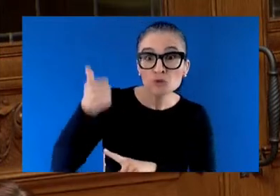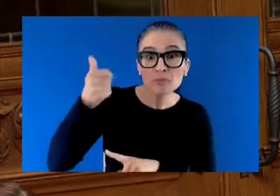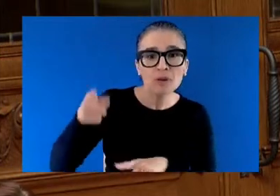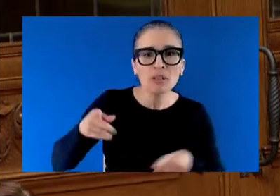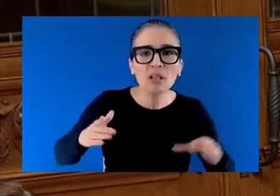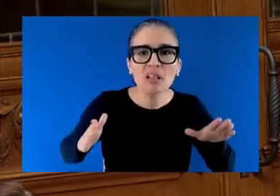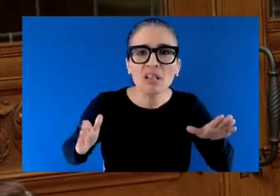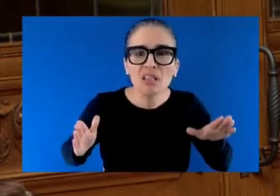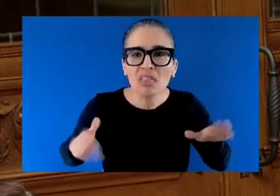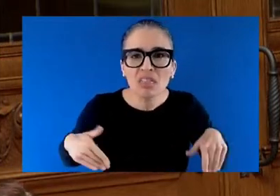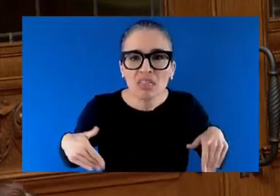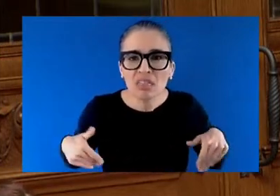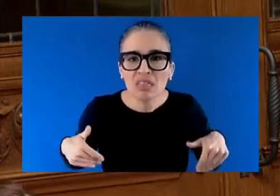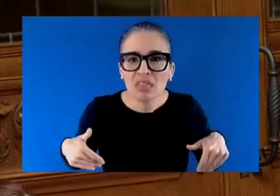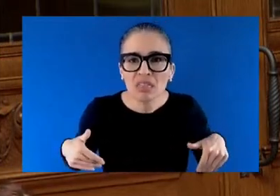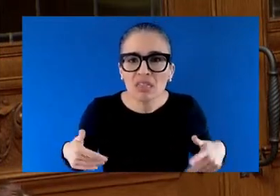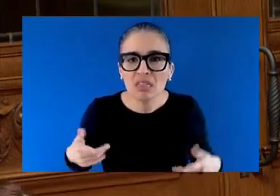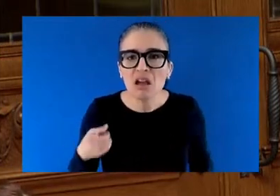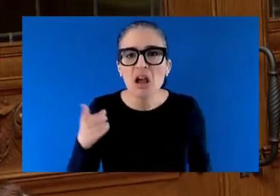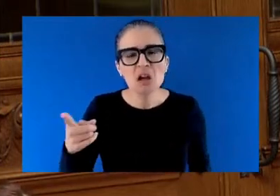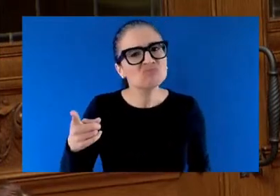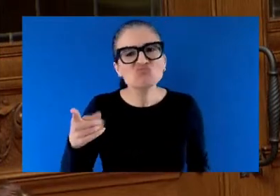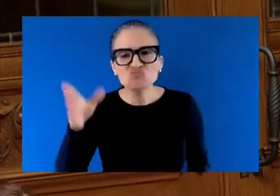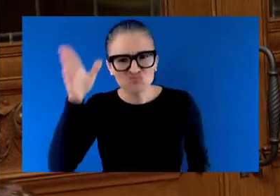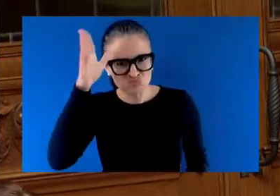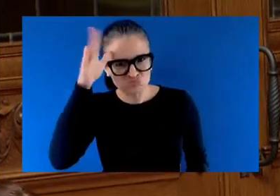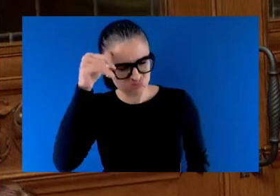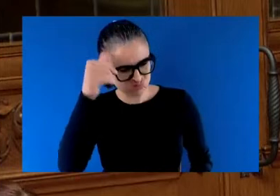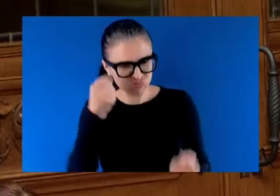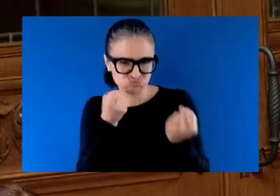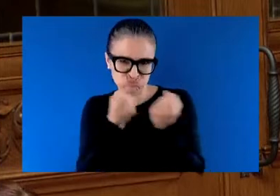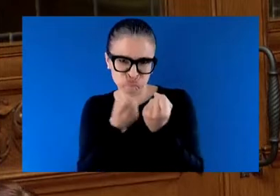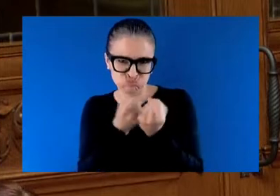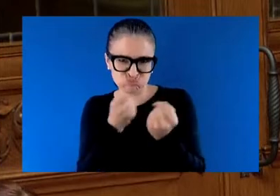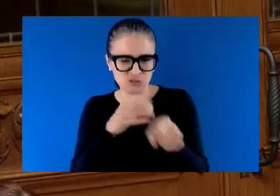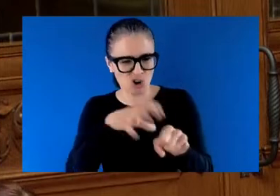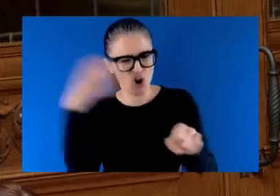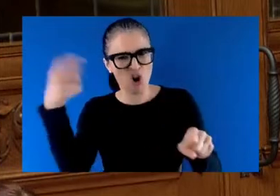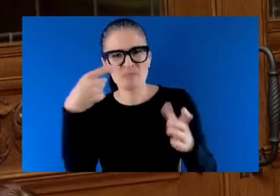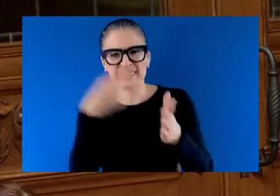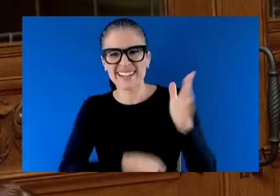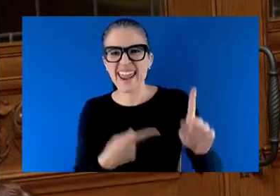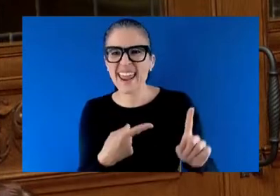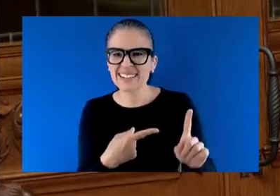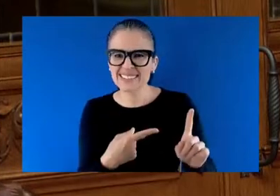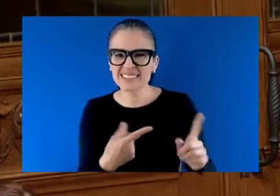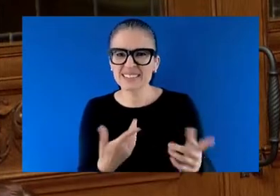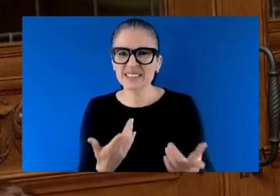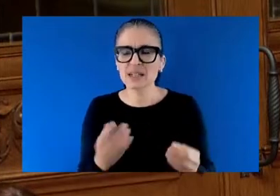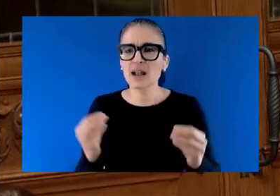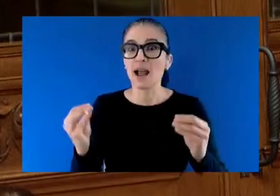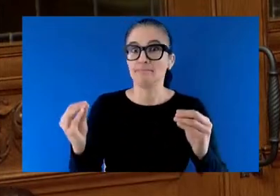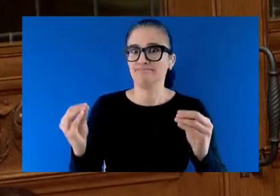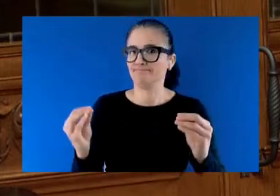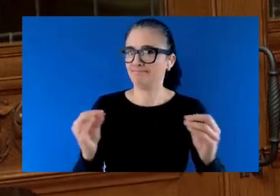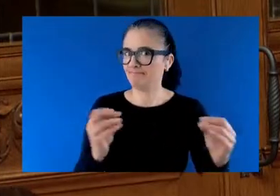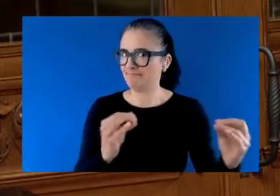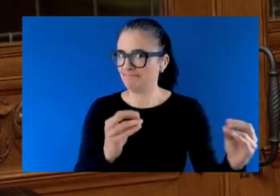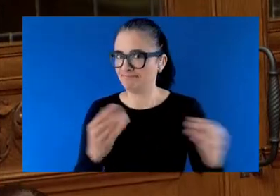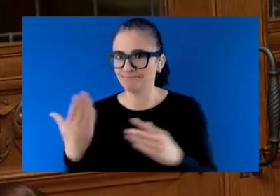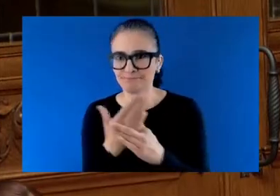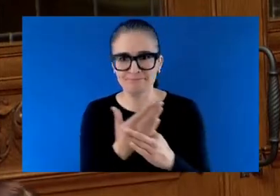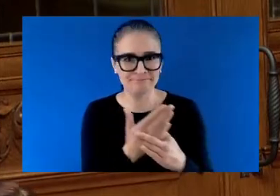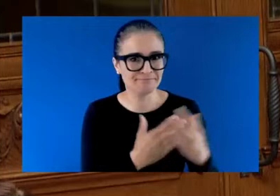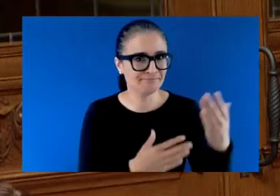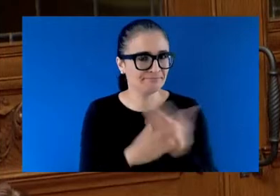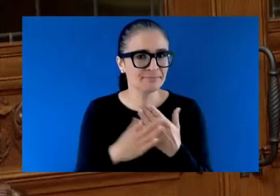members, premier, Mr. Speaker, members, why does he insist on being the only provincial leader that wants to